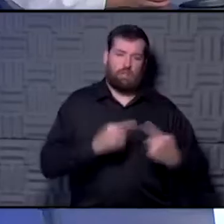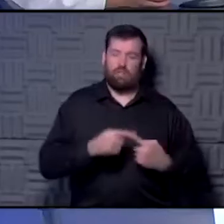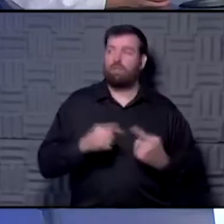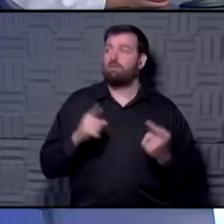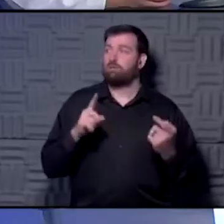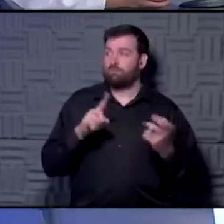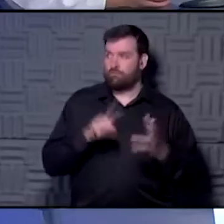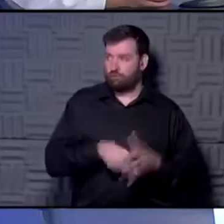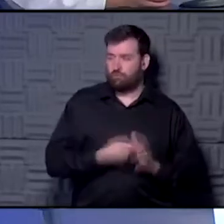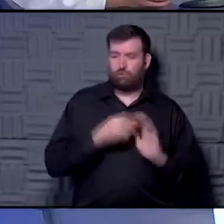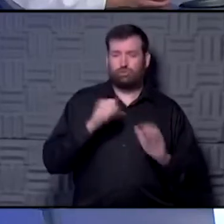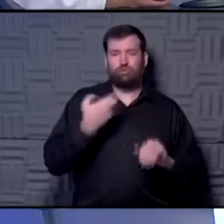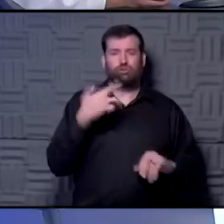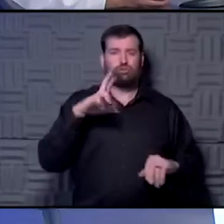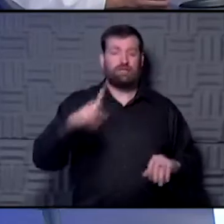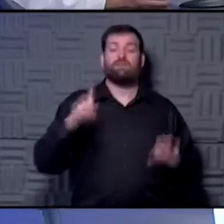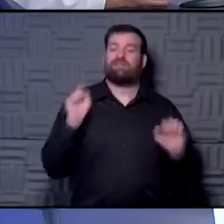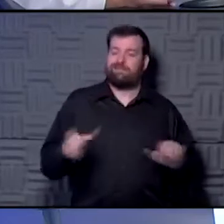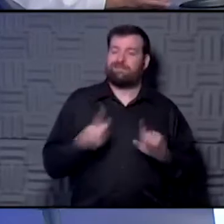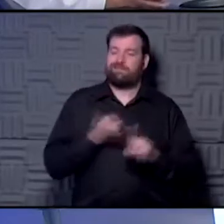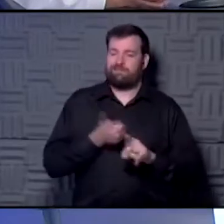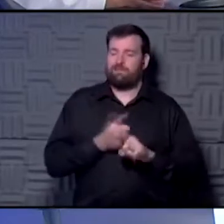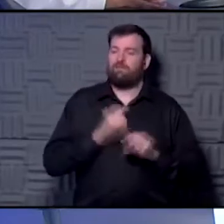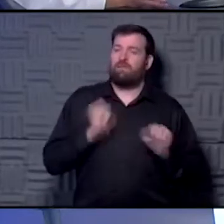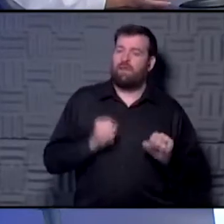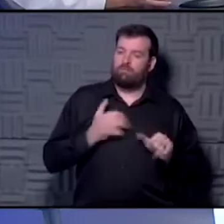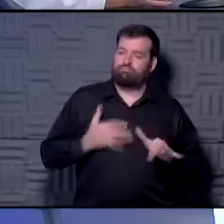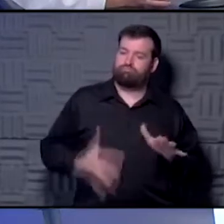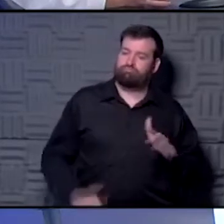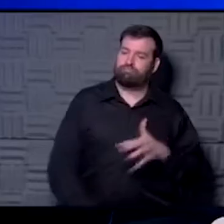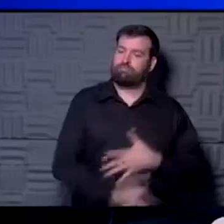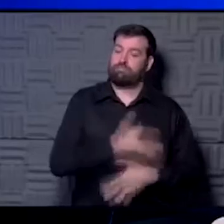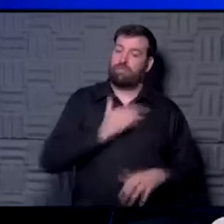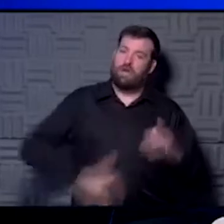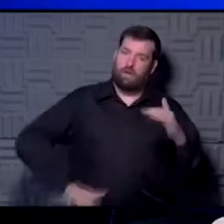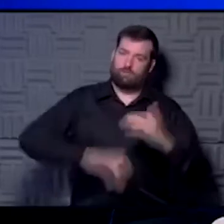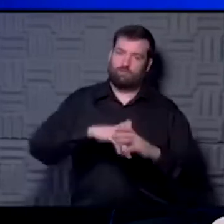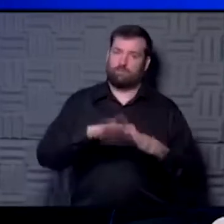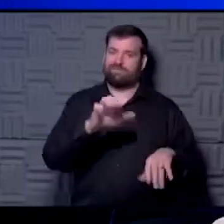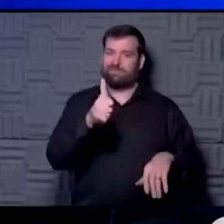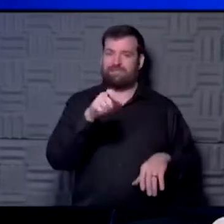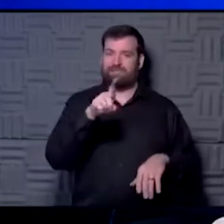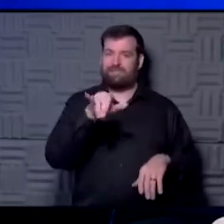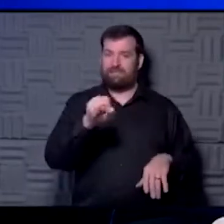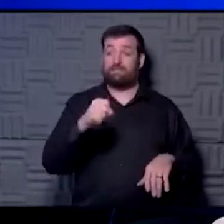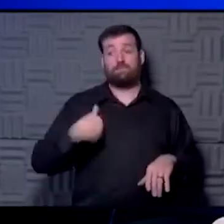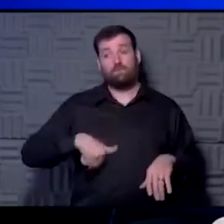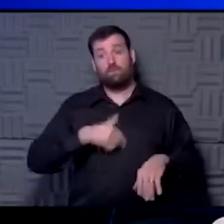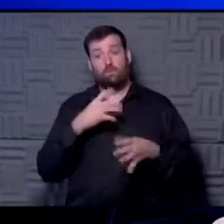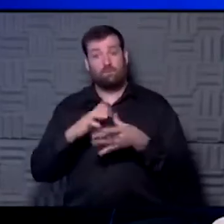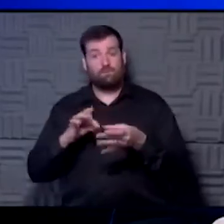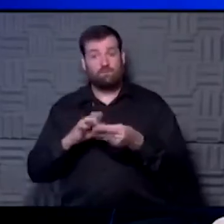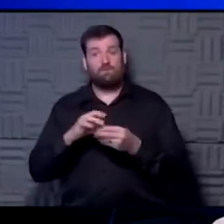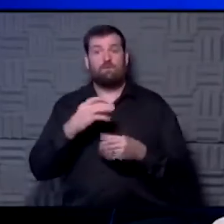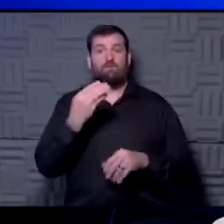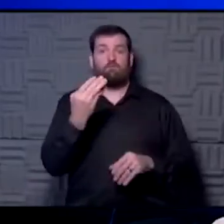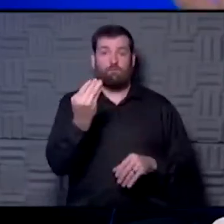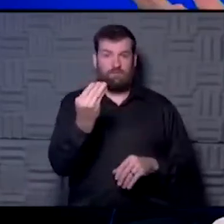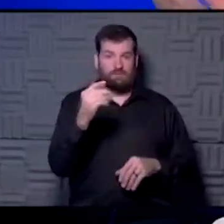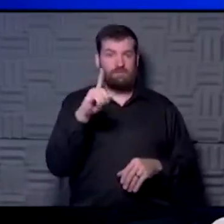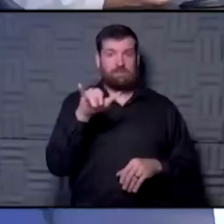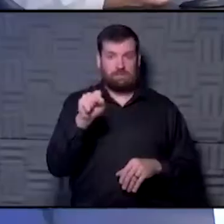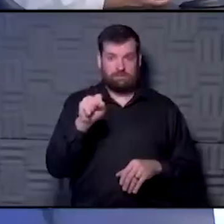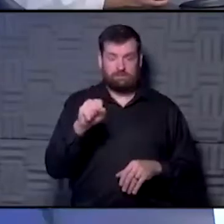shedding virus because it can incubate for up to, as we know, around 10 days. And so really we say 14 days after exposure Yeah. before you really